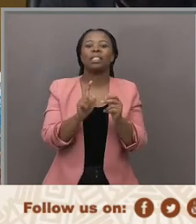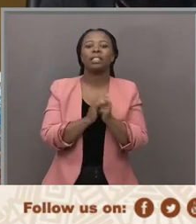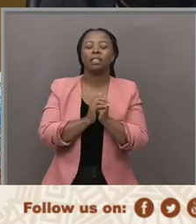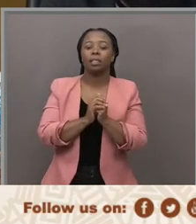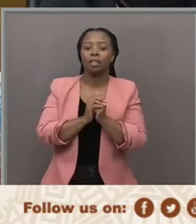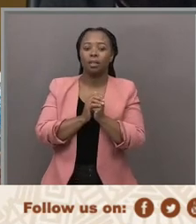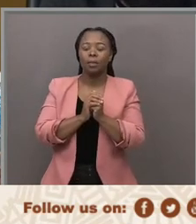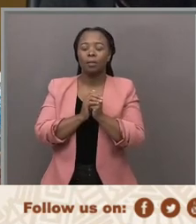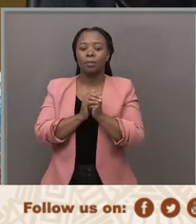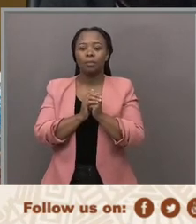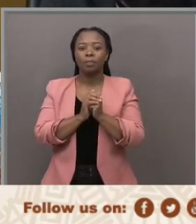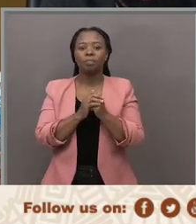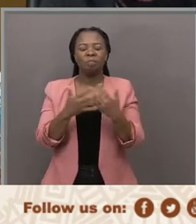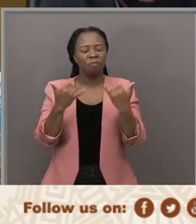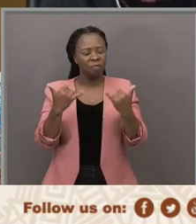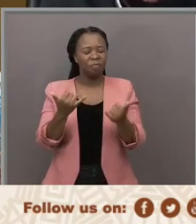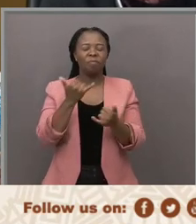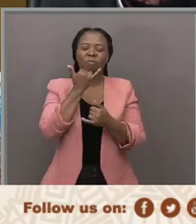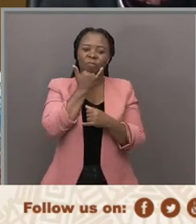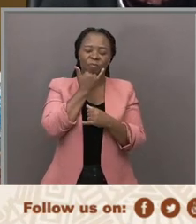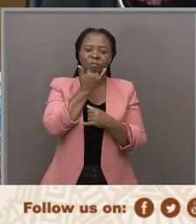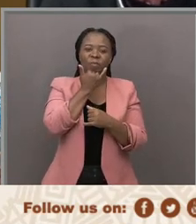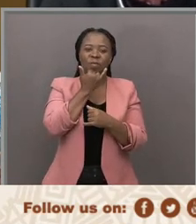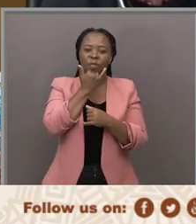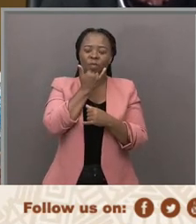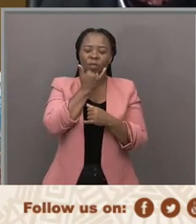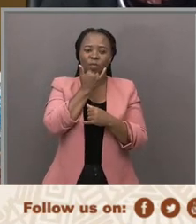glad to say that